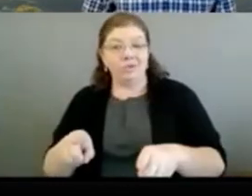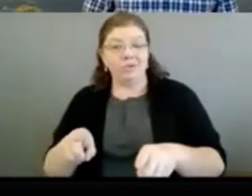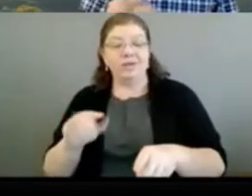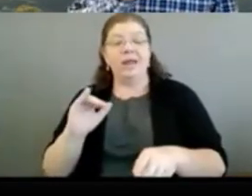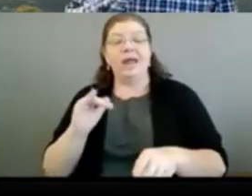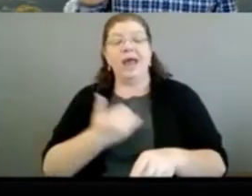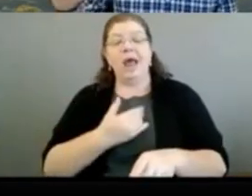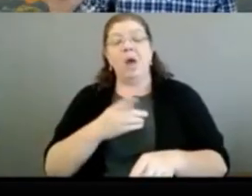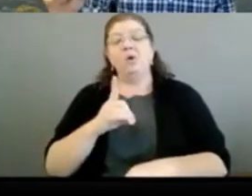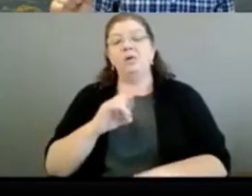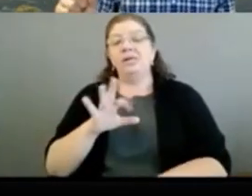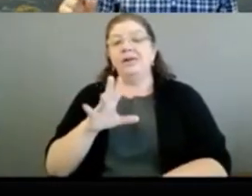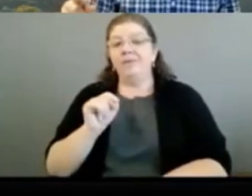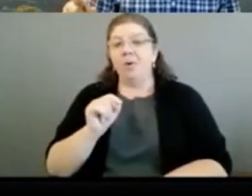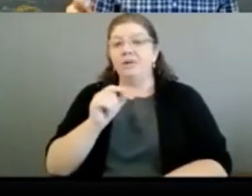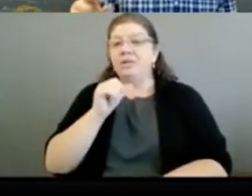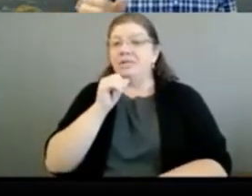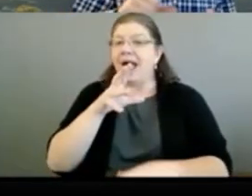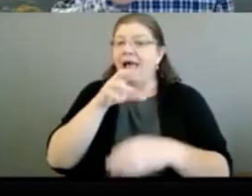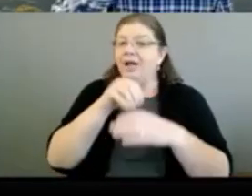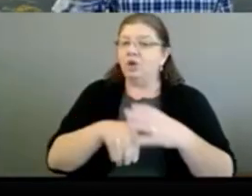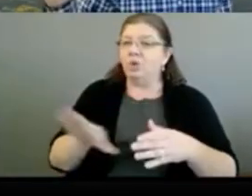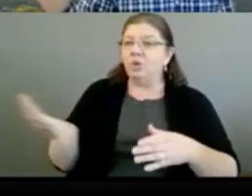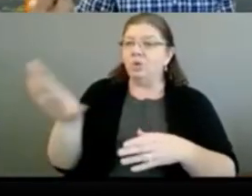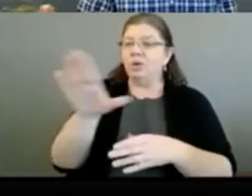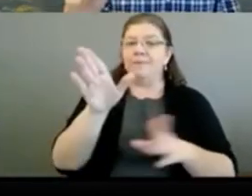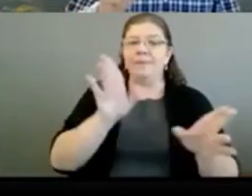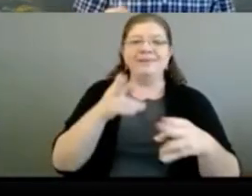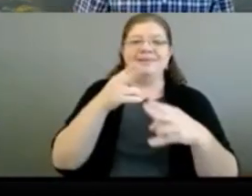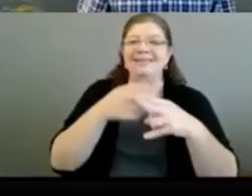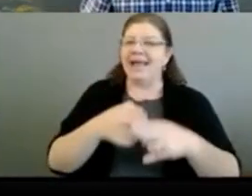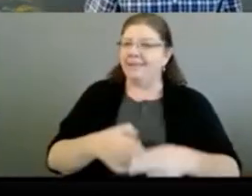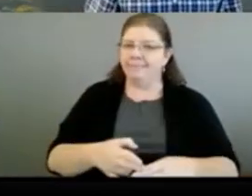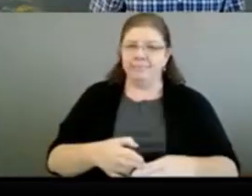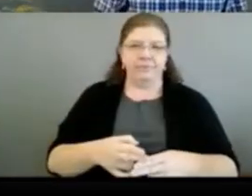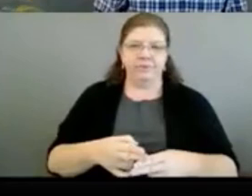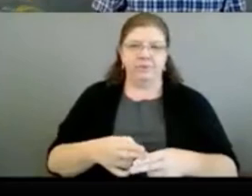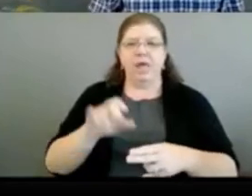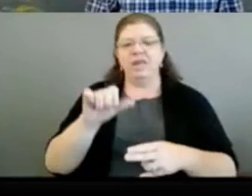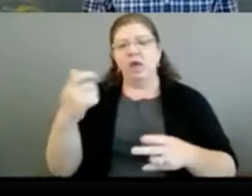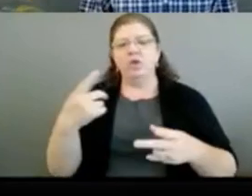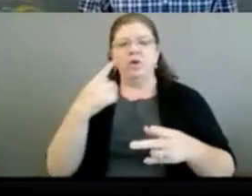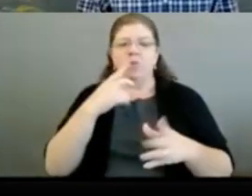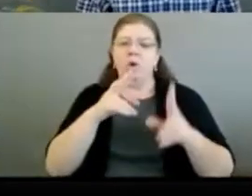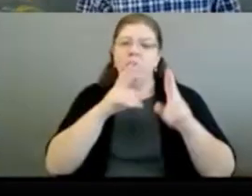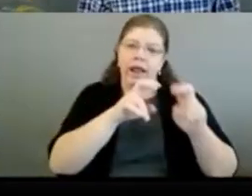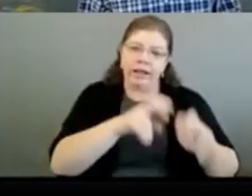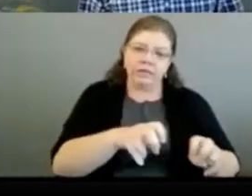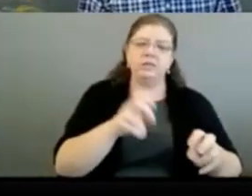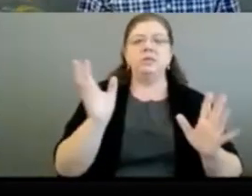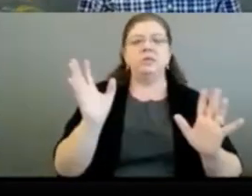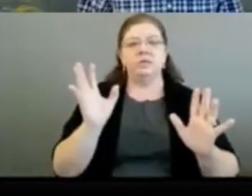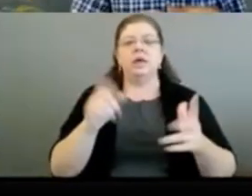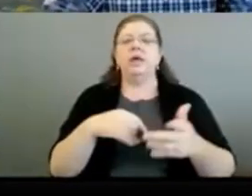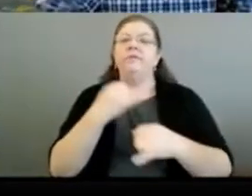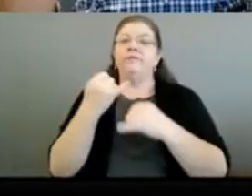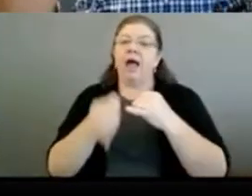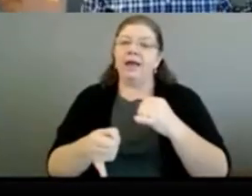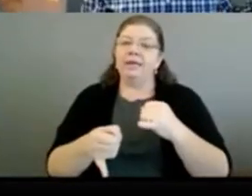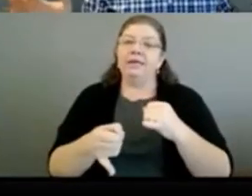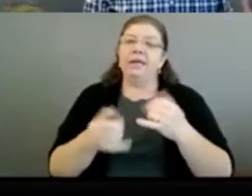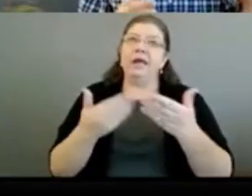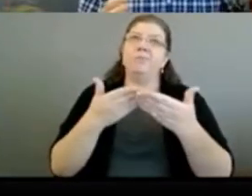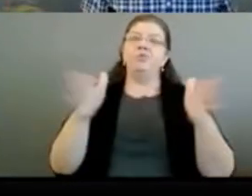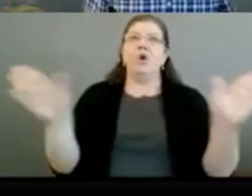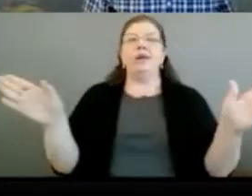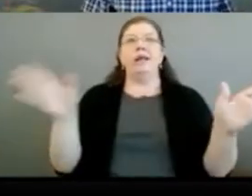should be to not include individuals' names in especially network visualizations, but also other products of our analysis. And then finally, just kind of broadly,